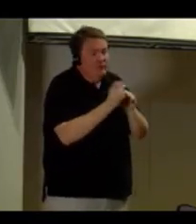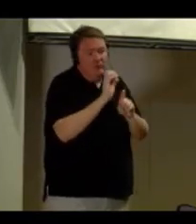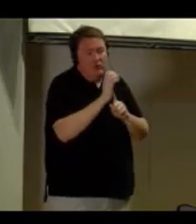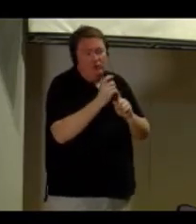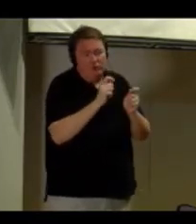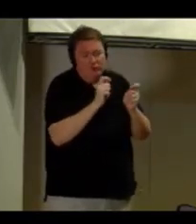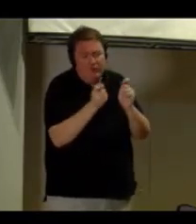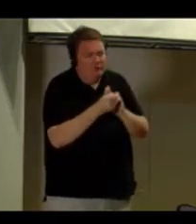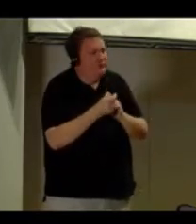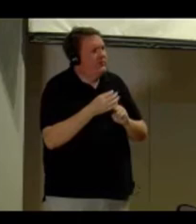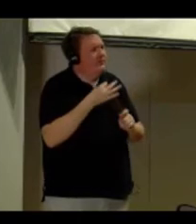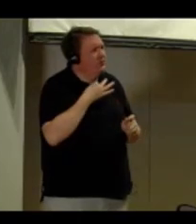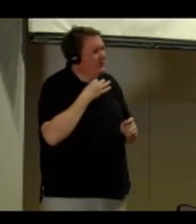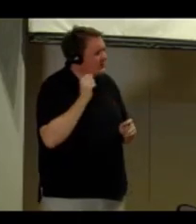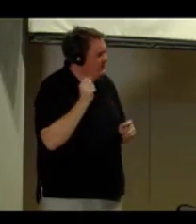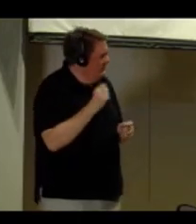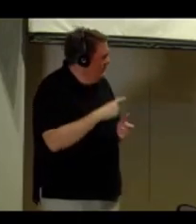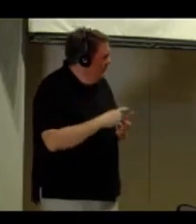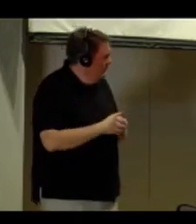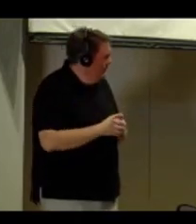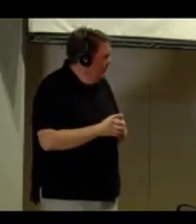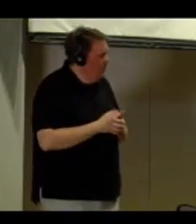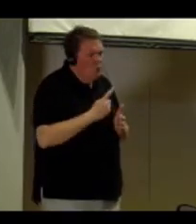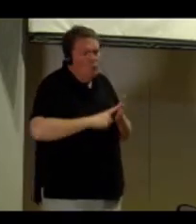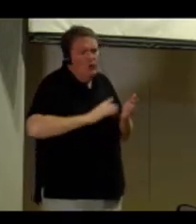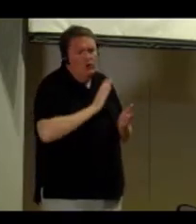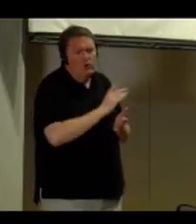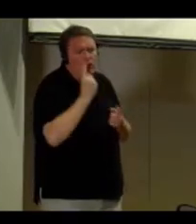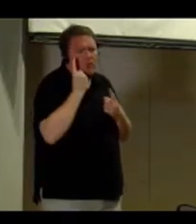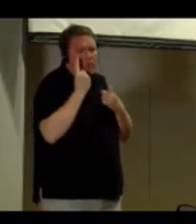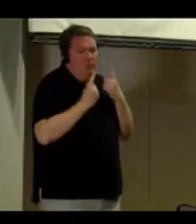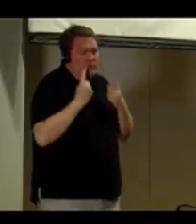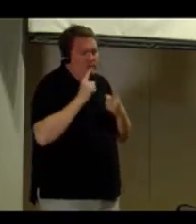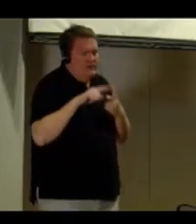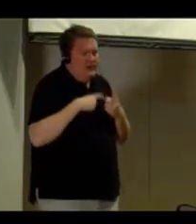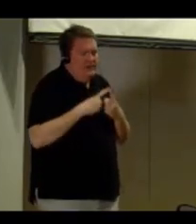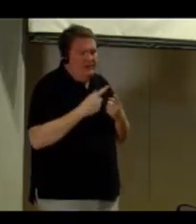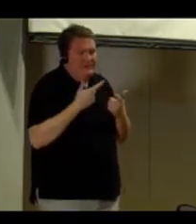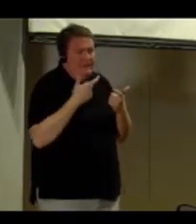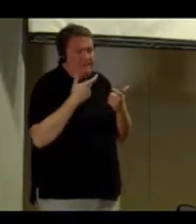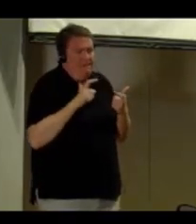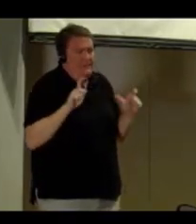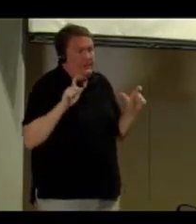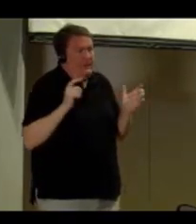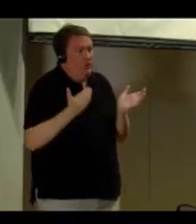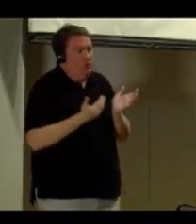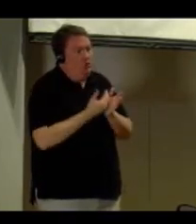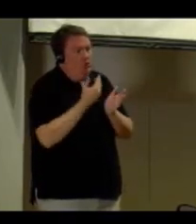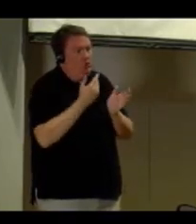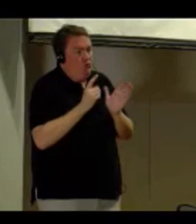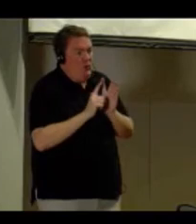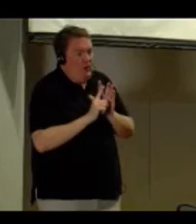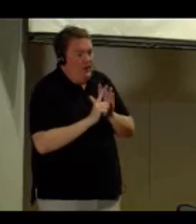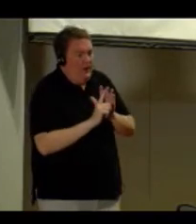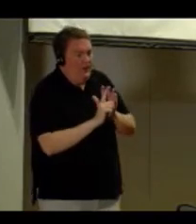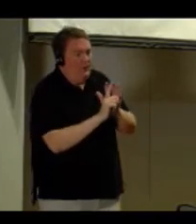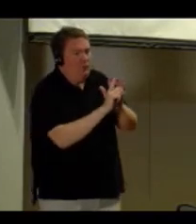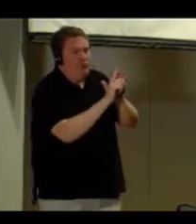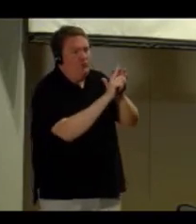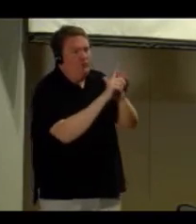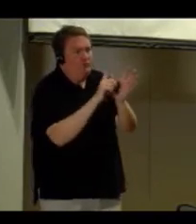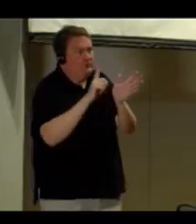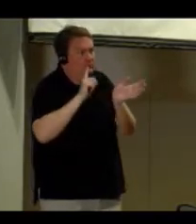if you have thoughts about what a couple of really big emerging research ideas, basic research ideas,